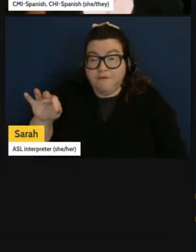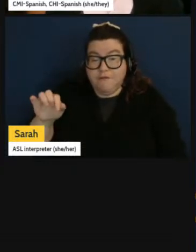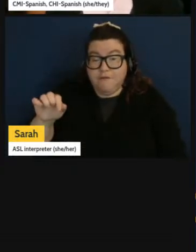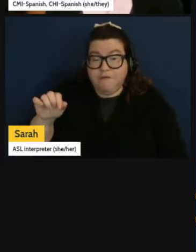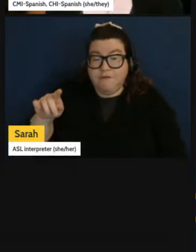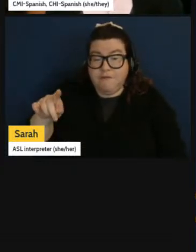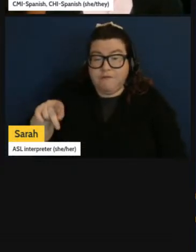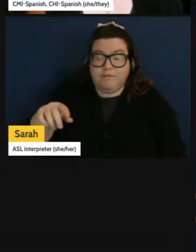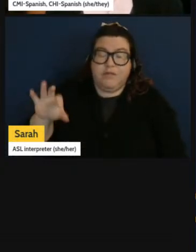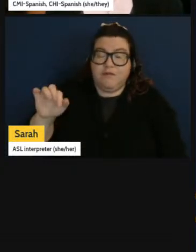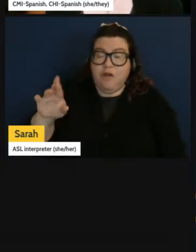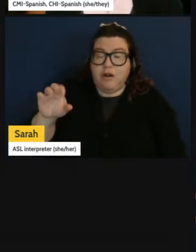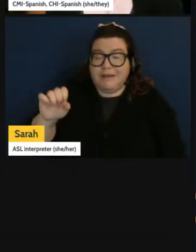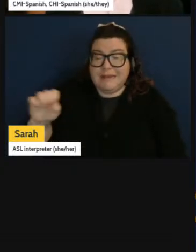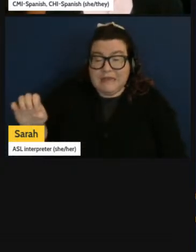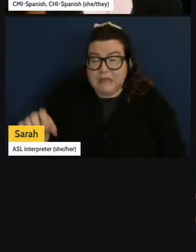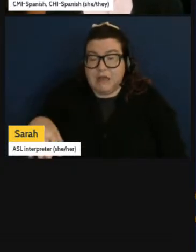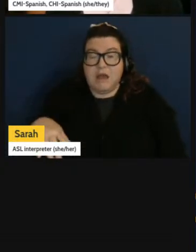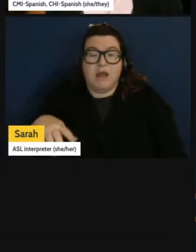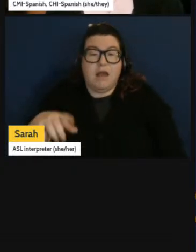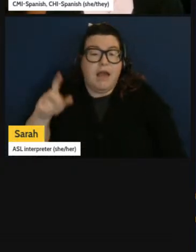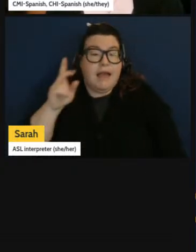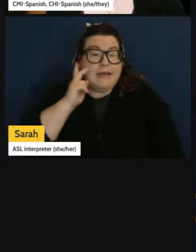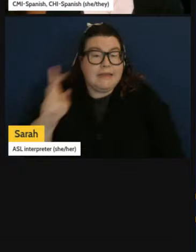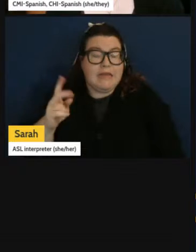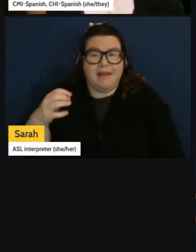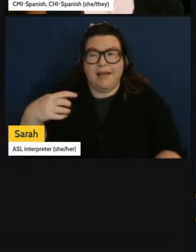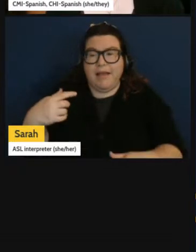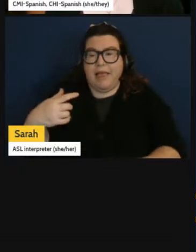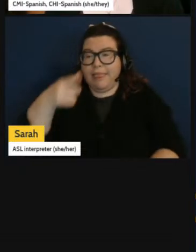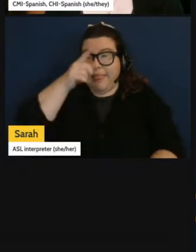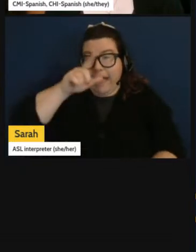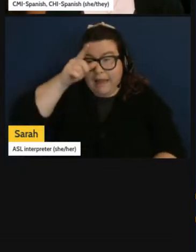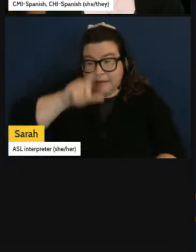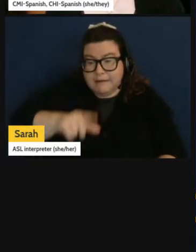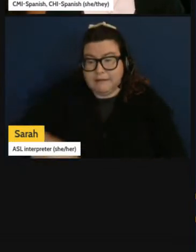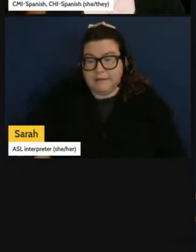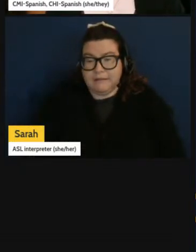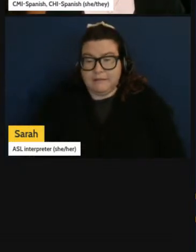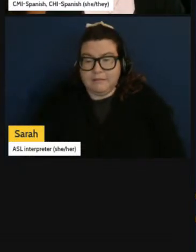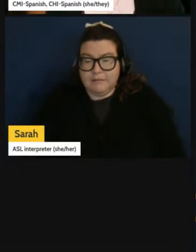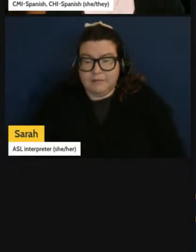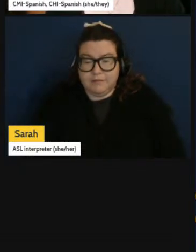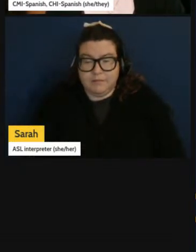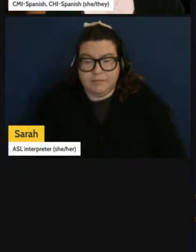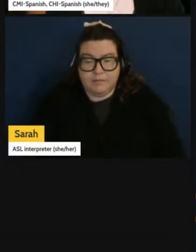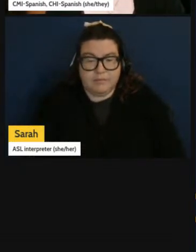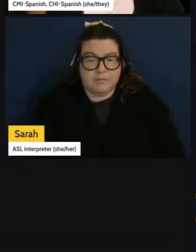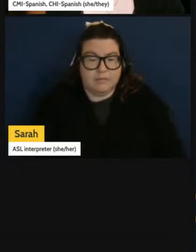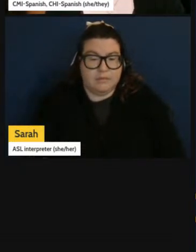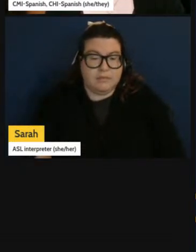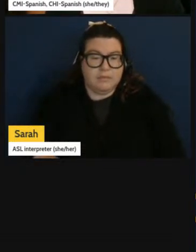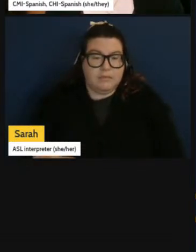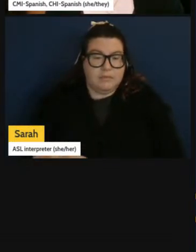and then I see Latin here. Okay, it's probably translation, I imagine.